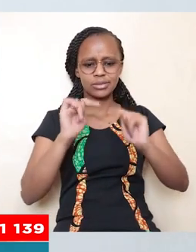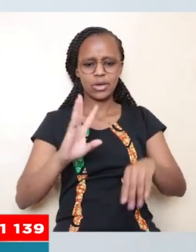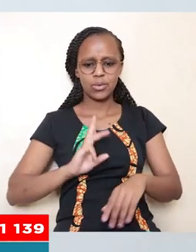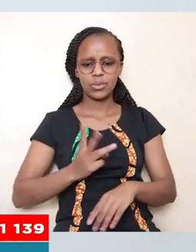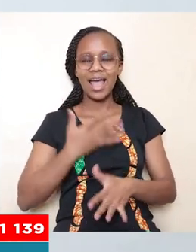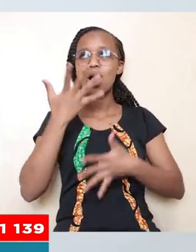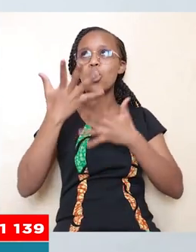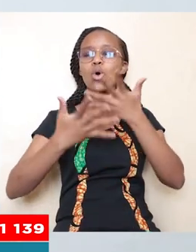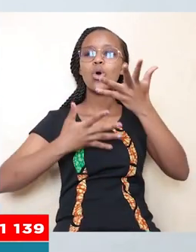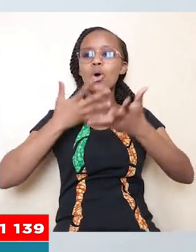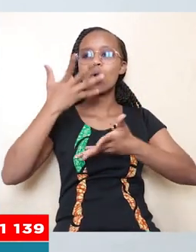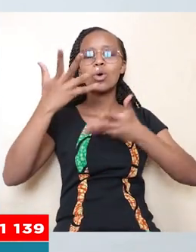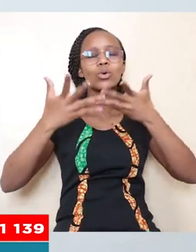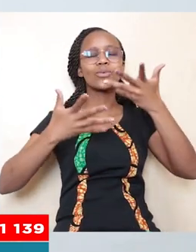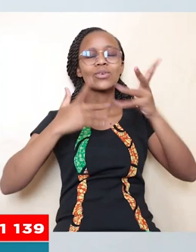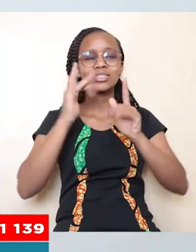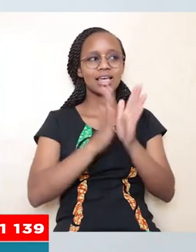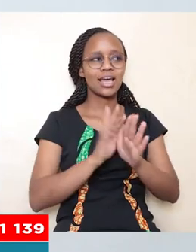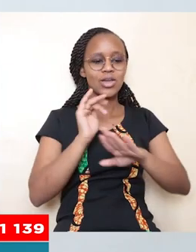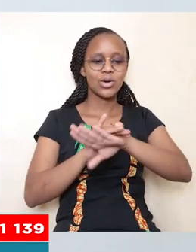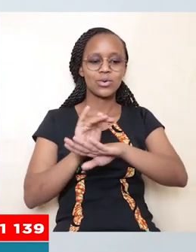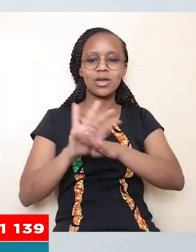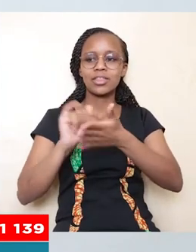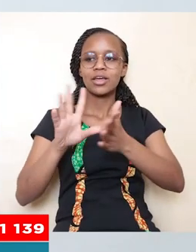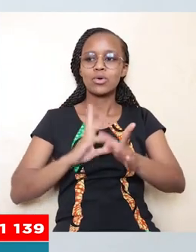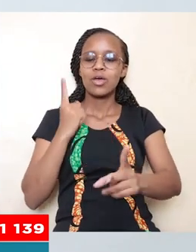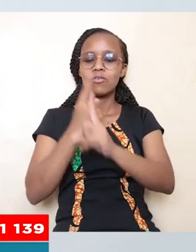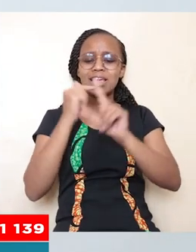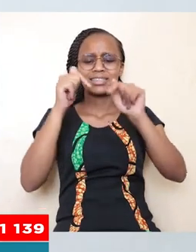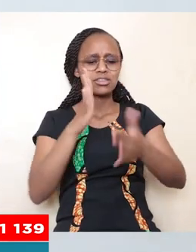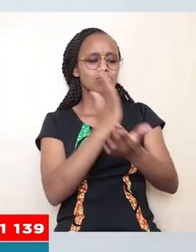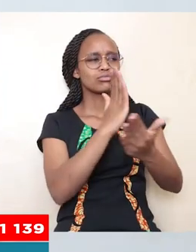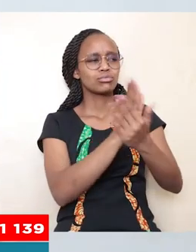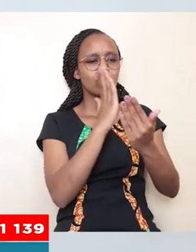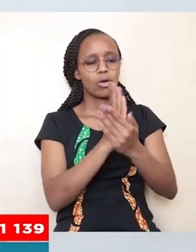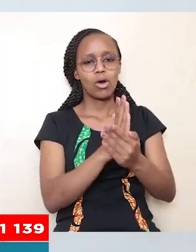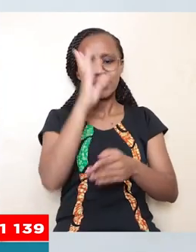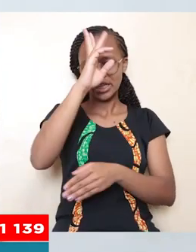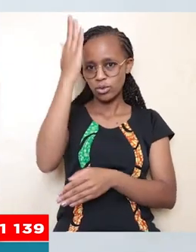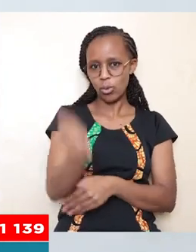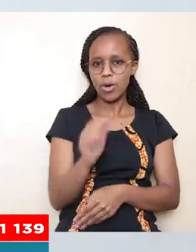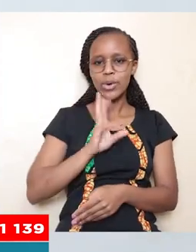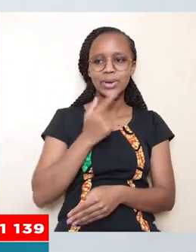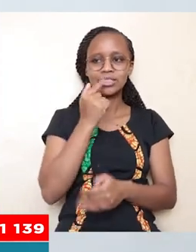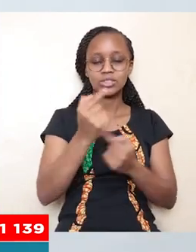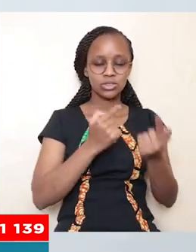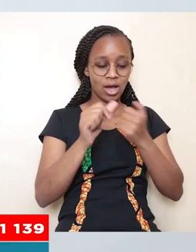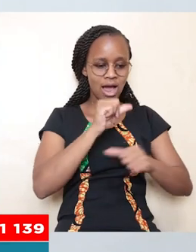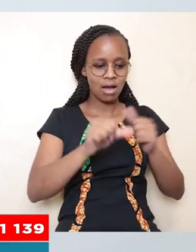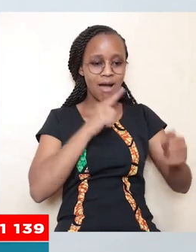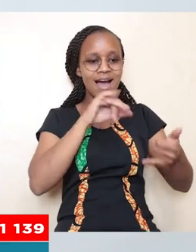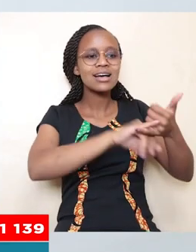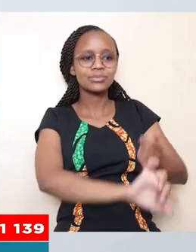can confess, and it is good that we face this reality. The reason why we talked about